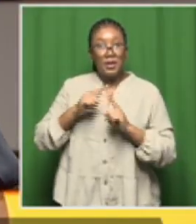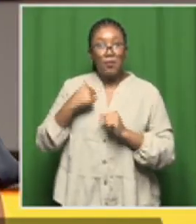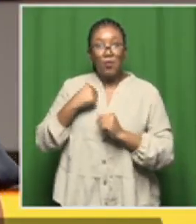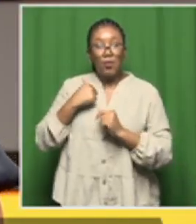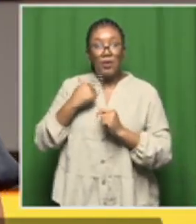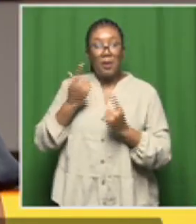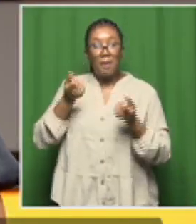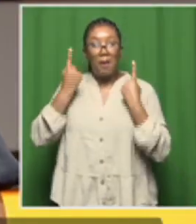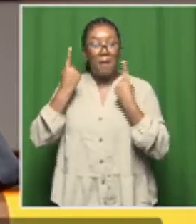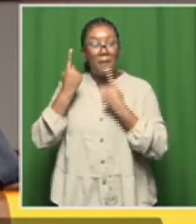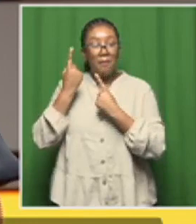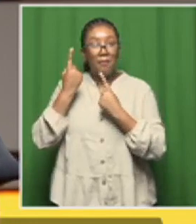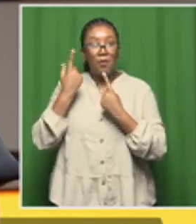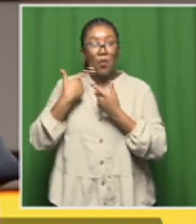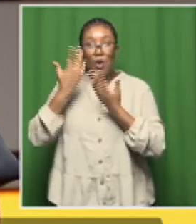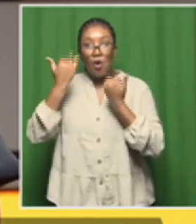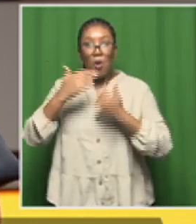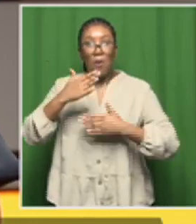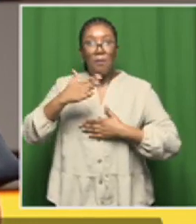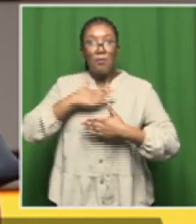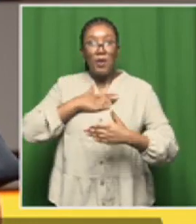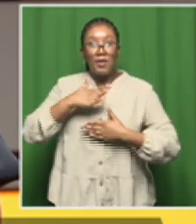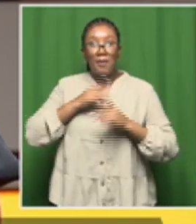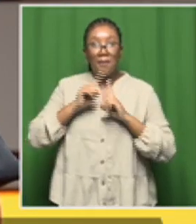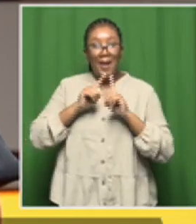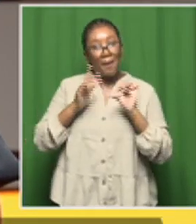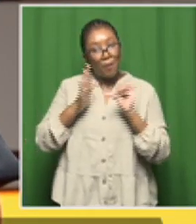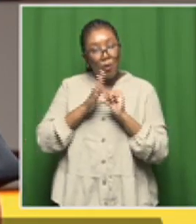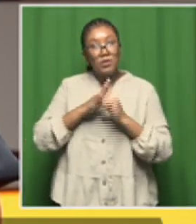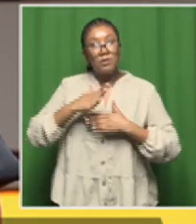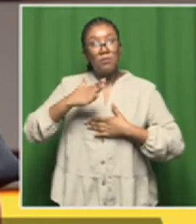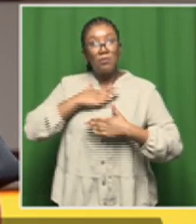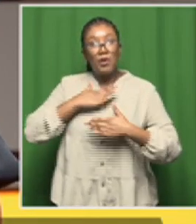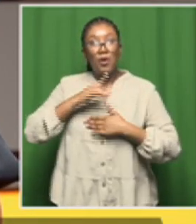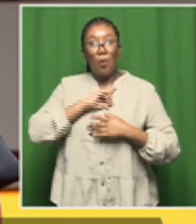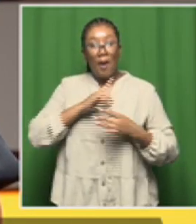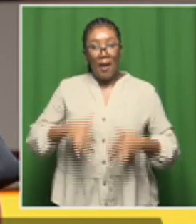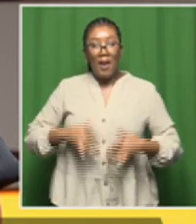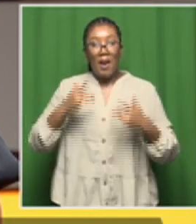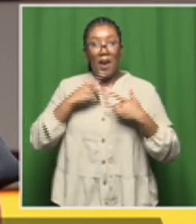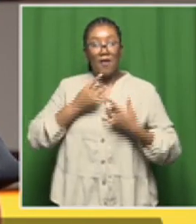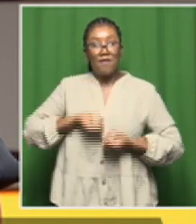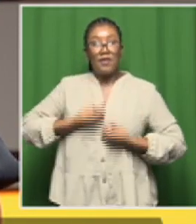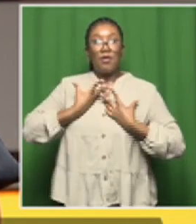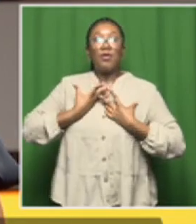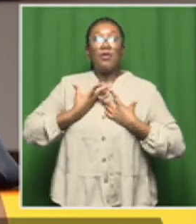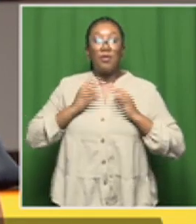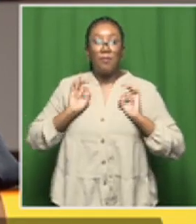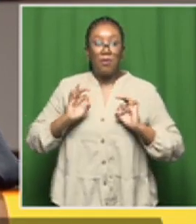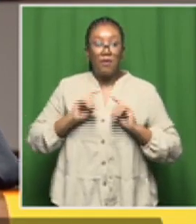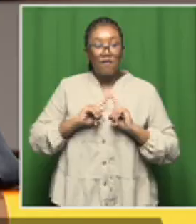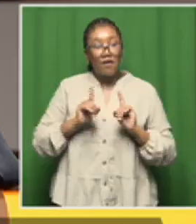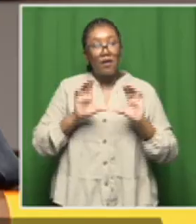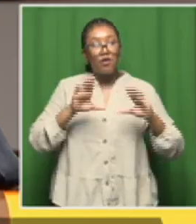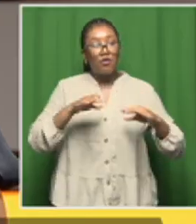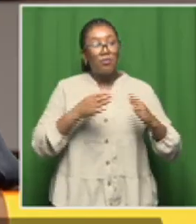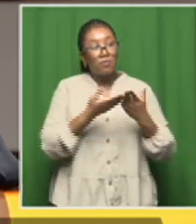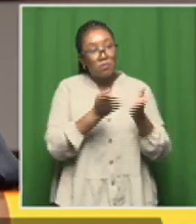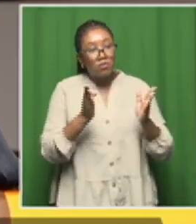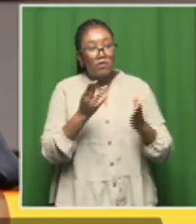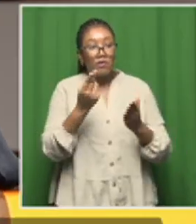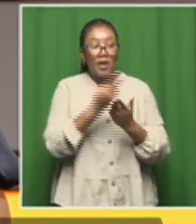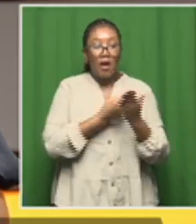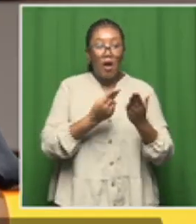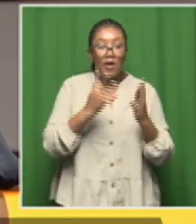breathing, but it's what keeps us alive. Yes. And I think that's what's really exciting about it, is just having a group of artists working together,